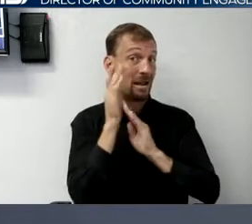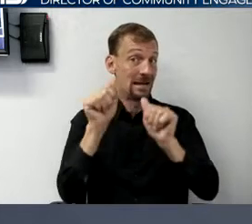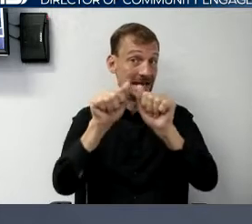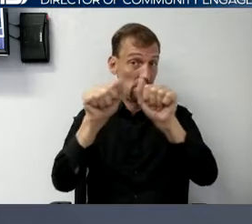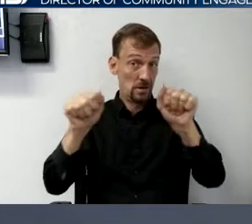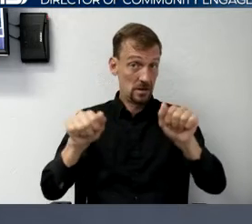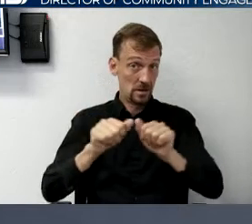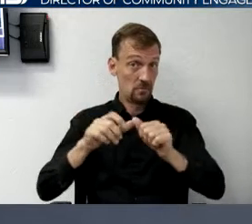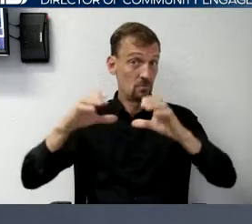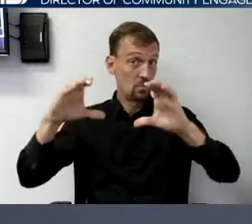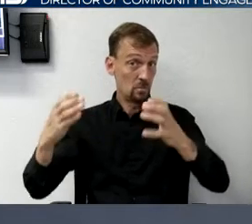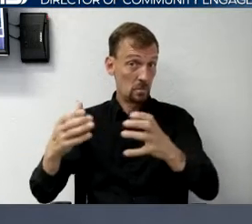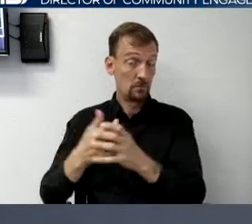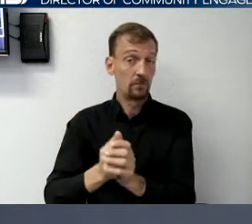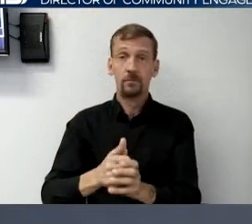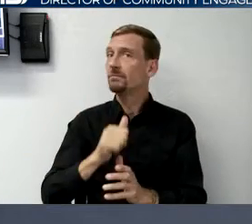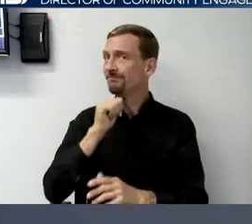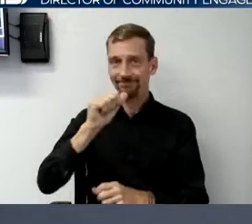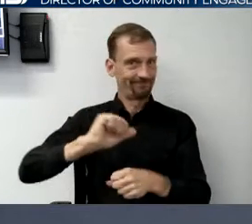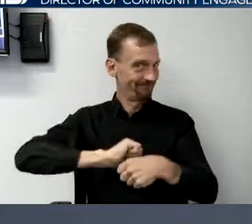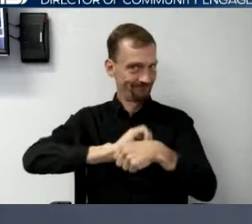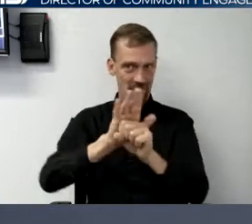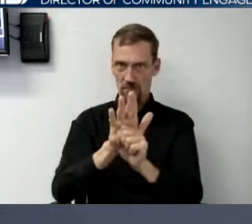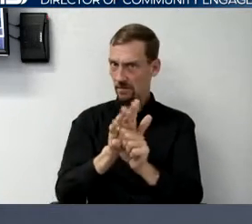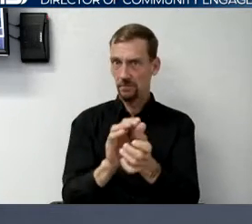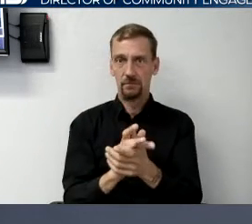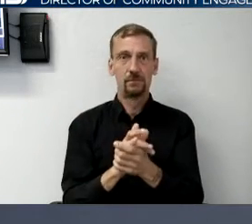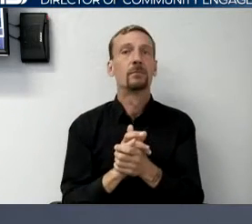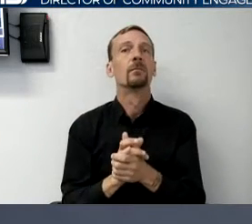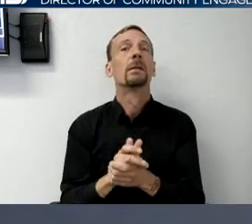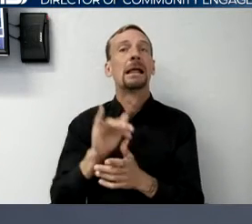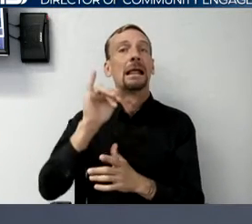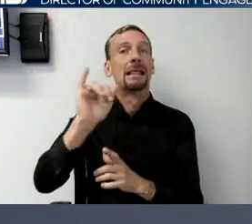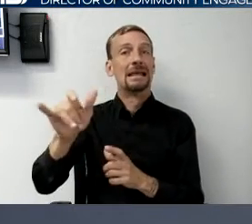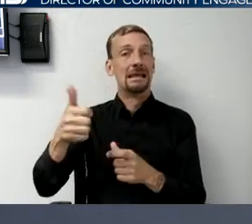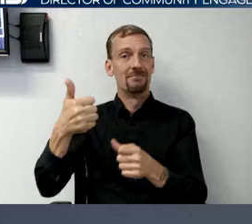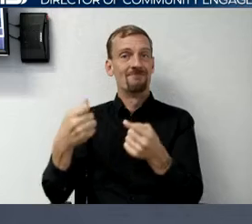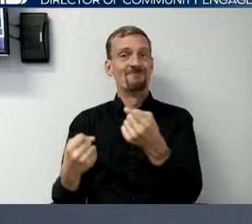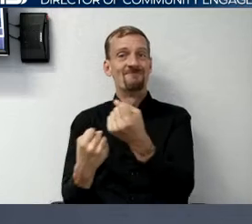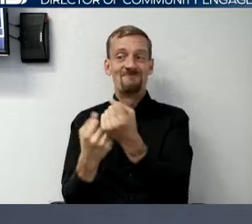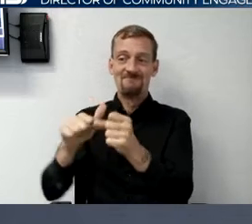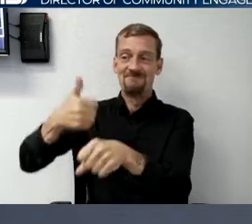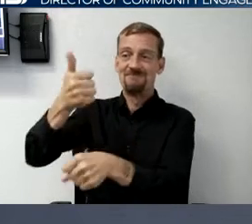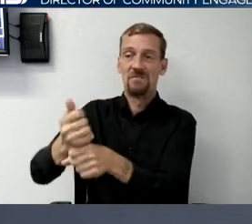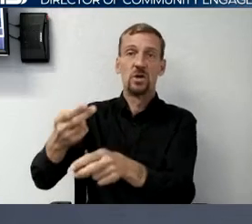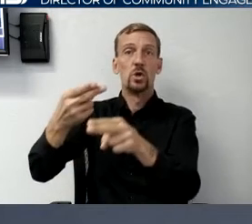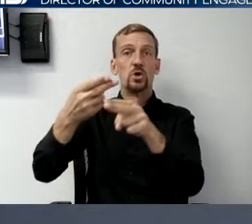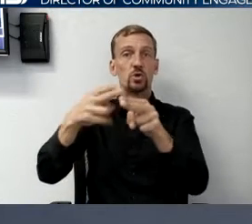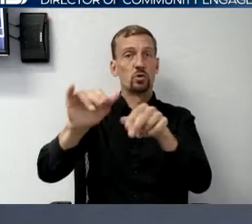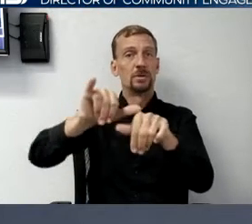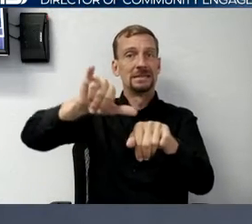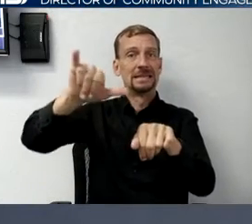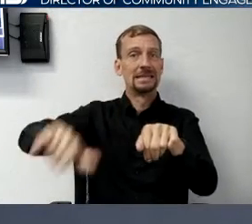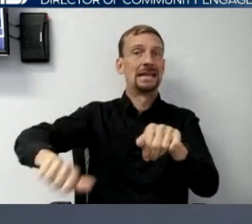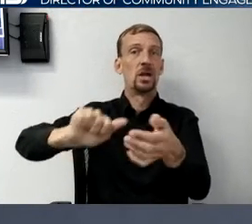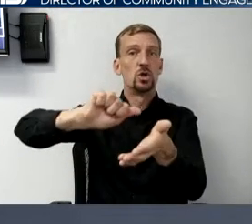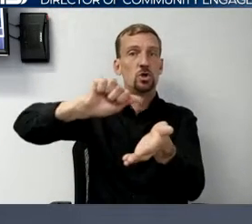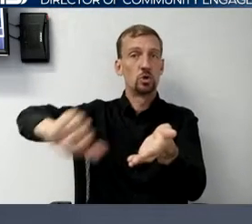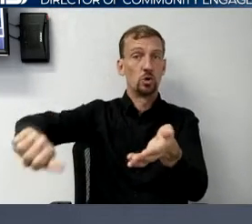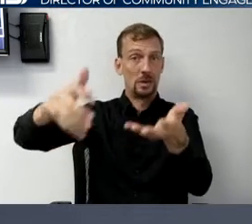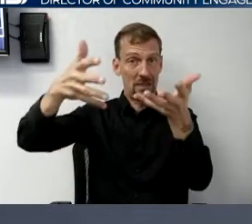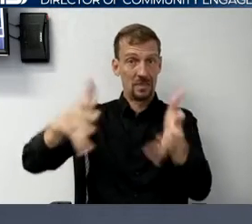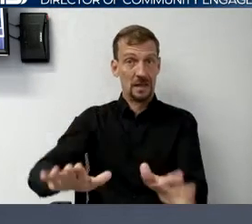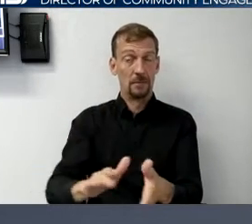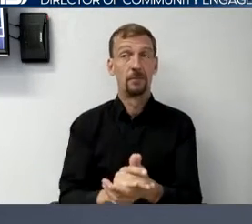Pavilion, which is also non-COVID only, and that's really a dedicated short-stay surgery